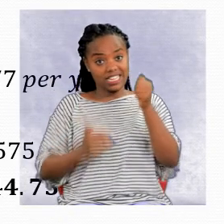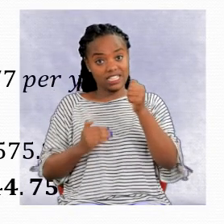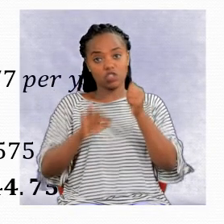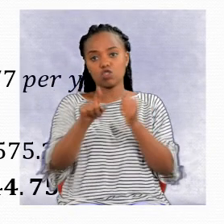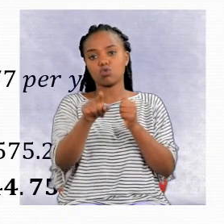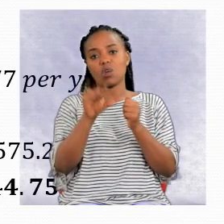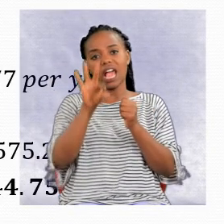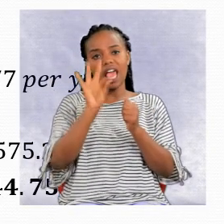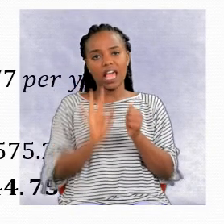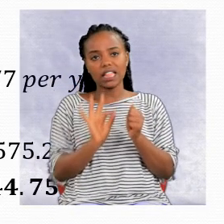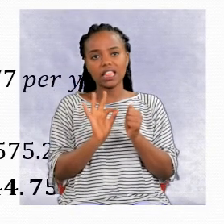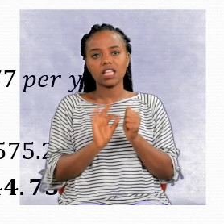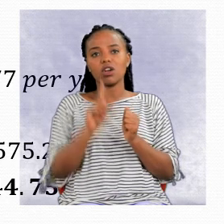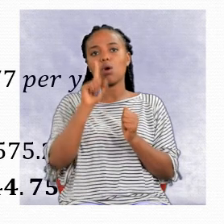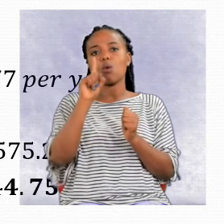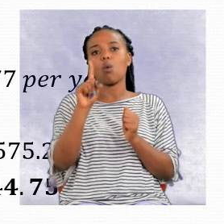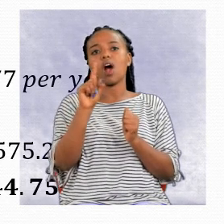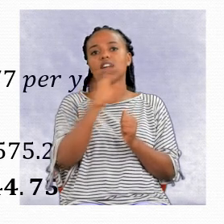get